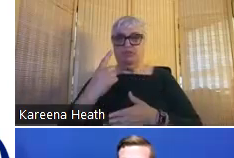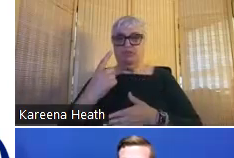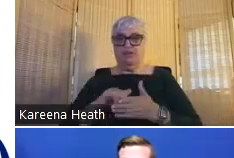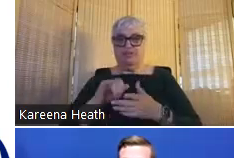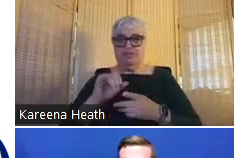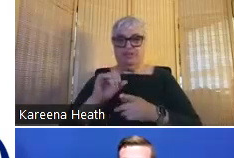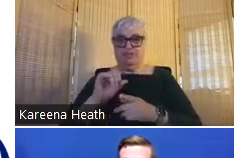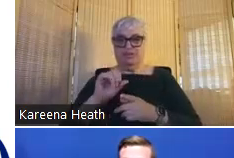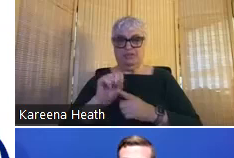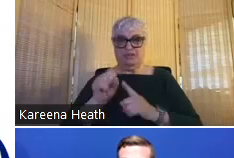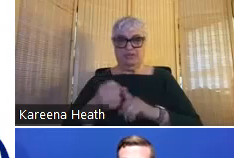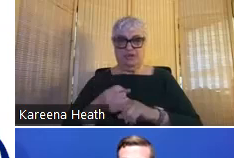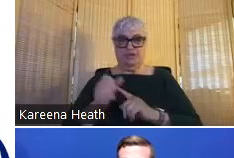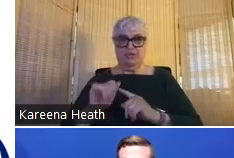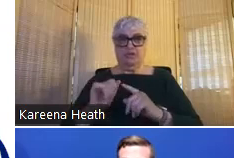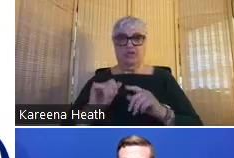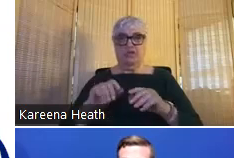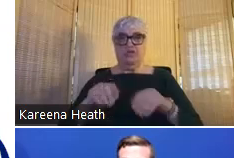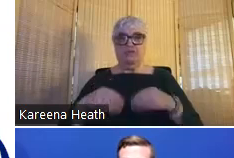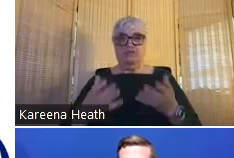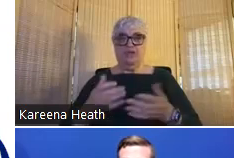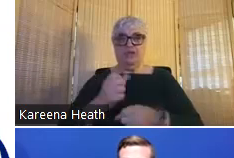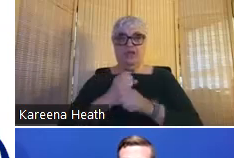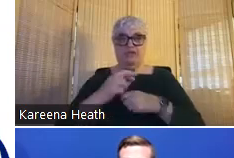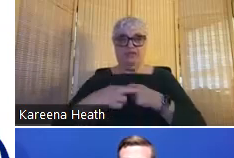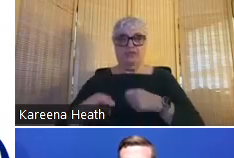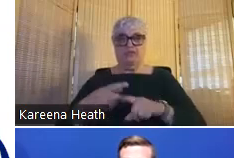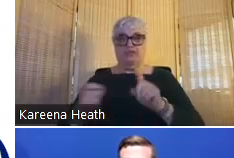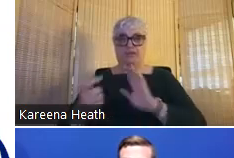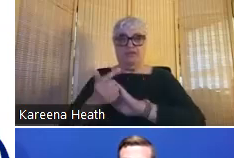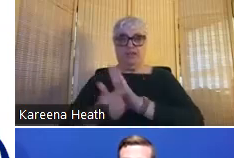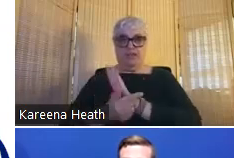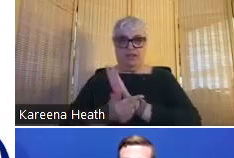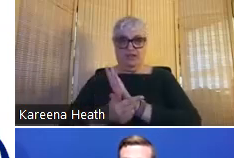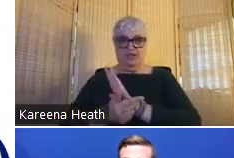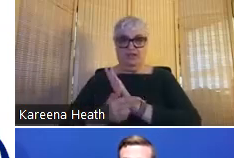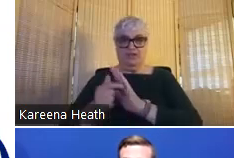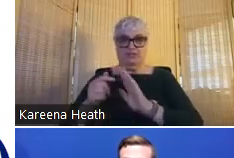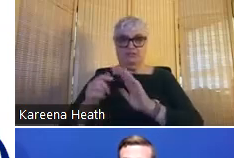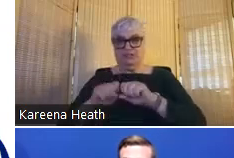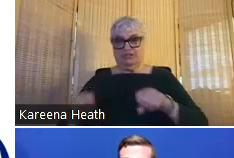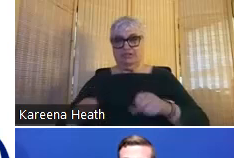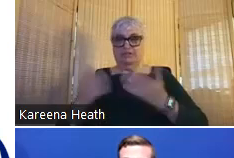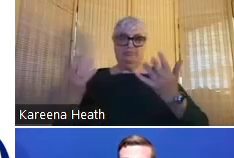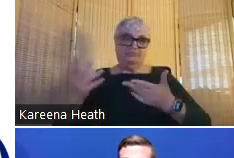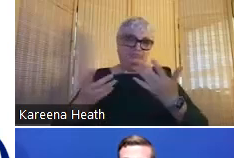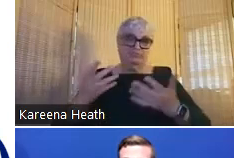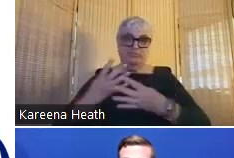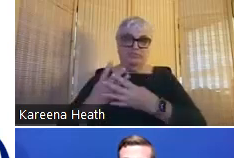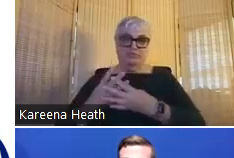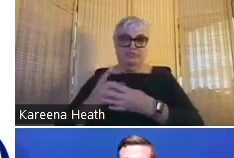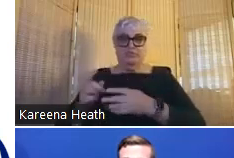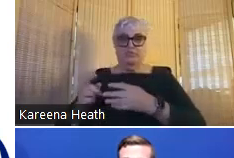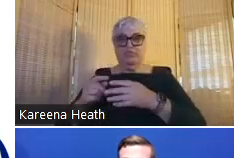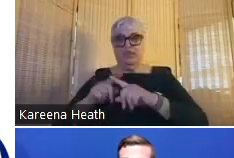where the provider may receive a referral from the legal system that requires a certain length of stay that differs from